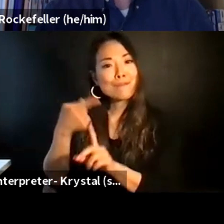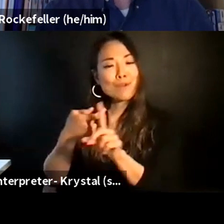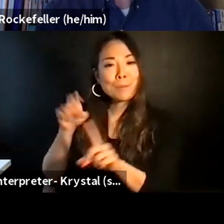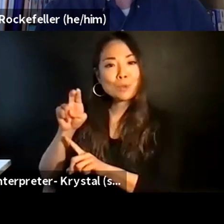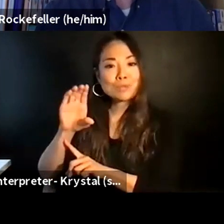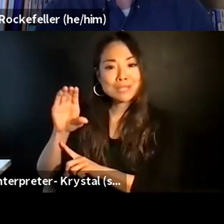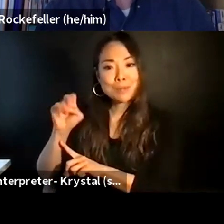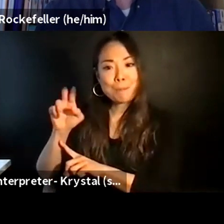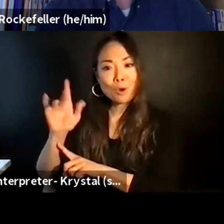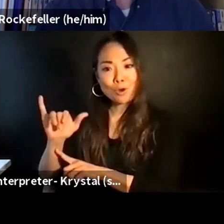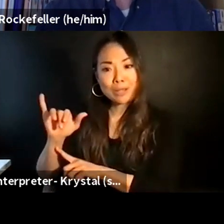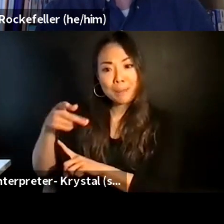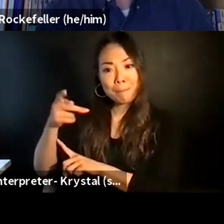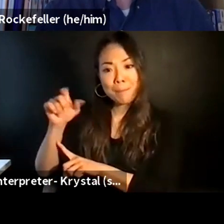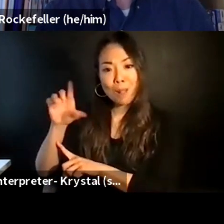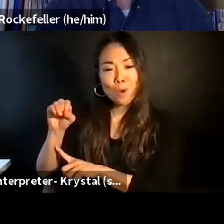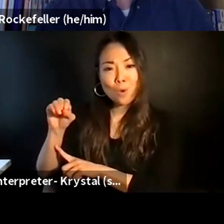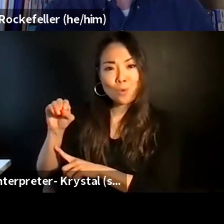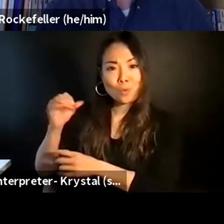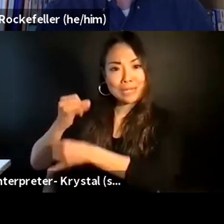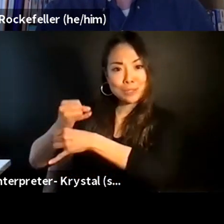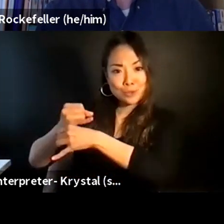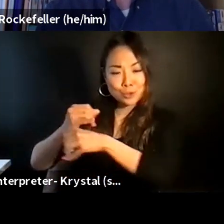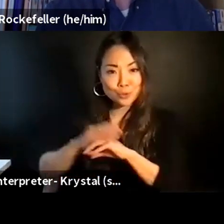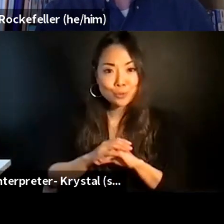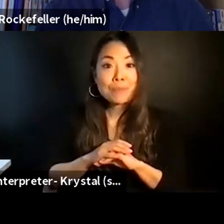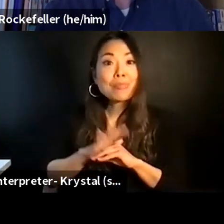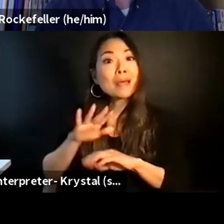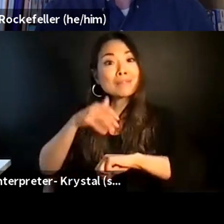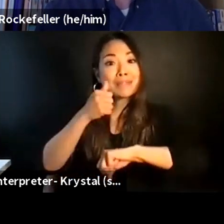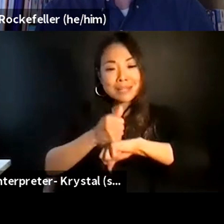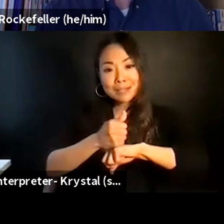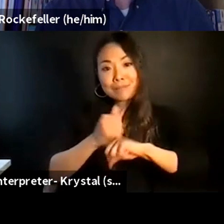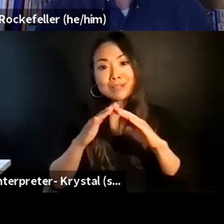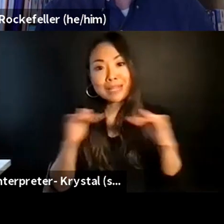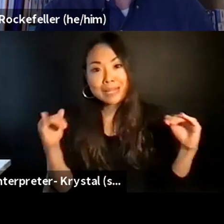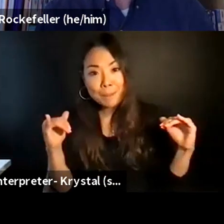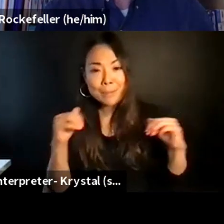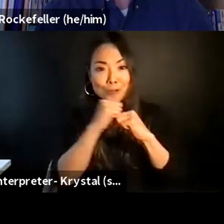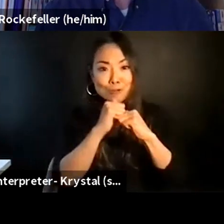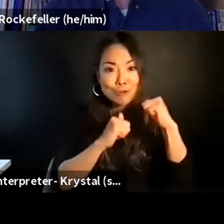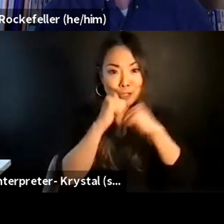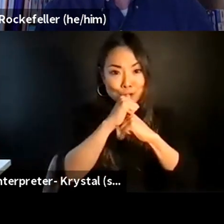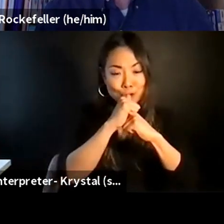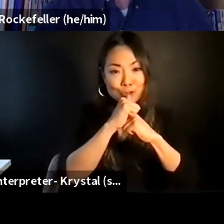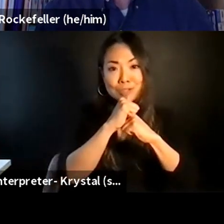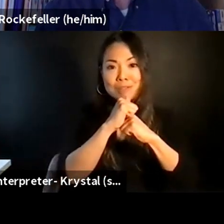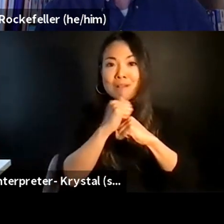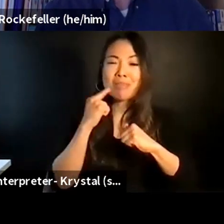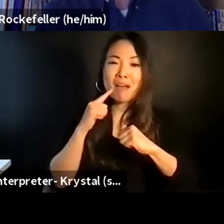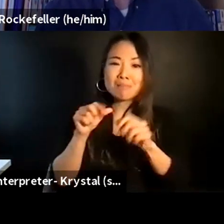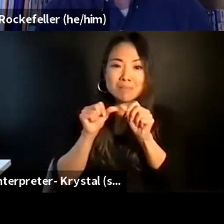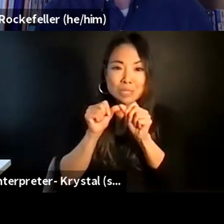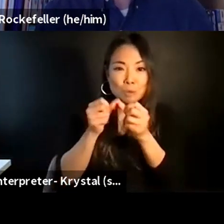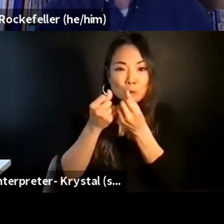is a set of dynamics, processes, and structures that engender marginality and persistent